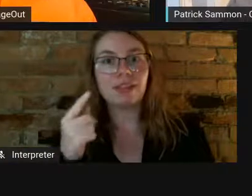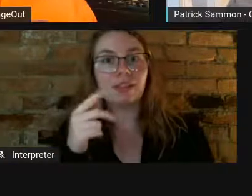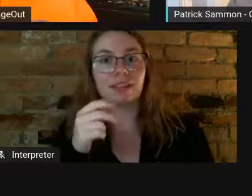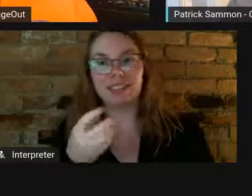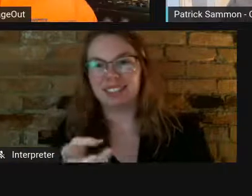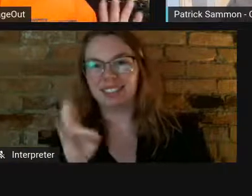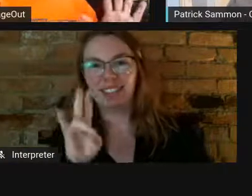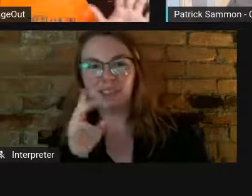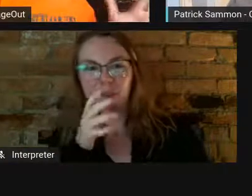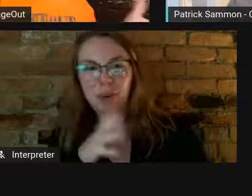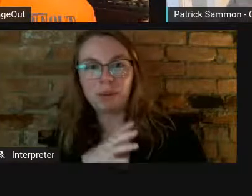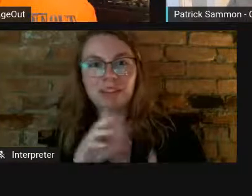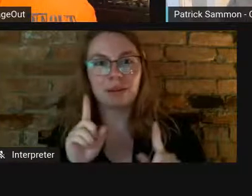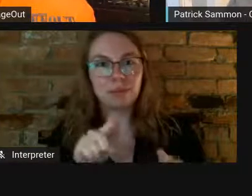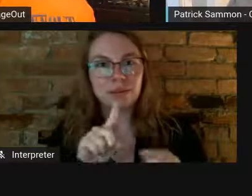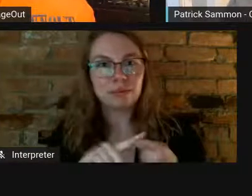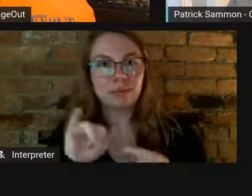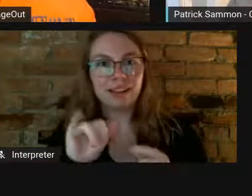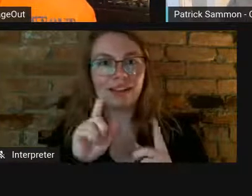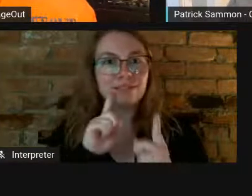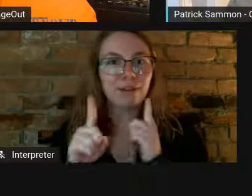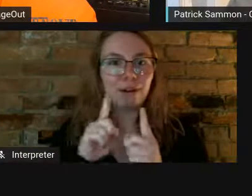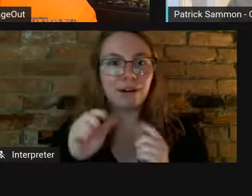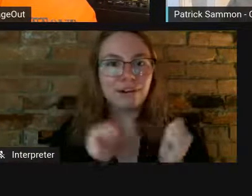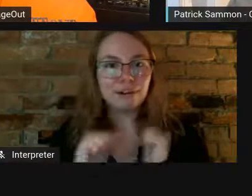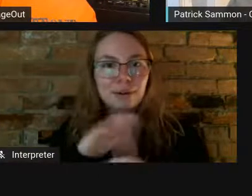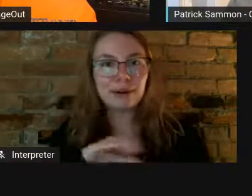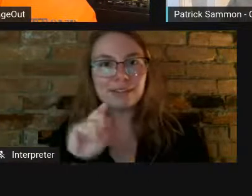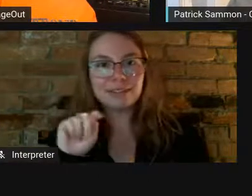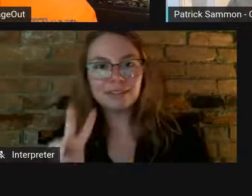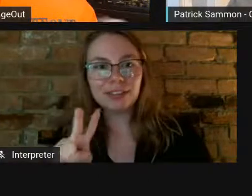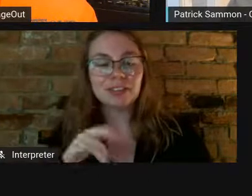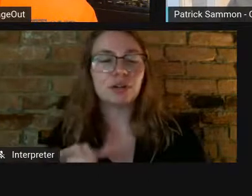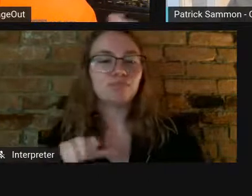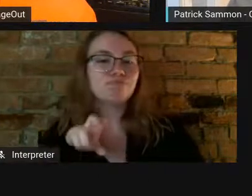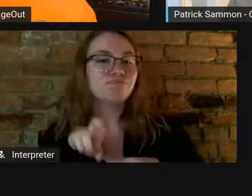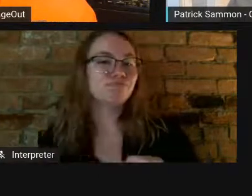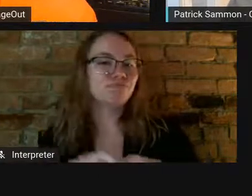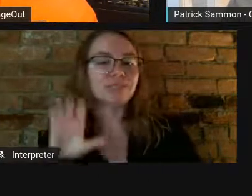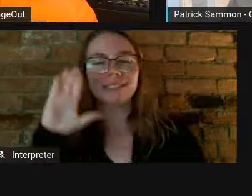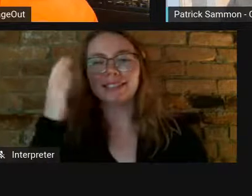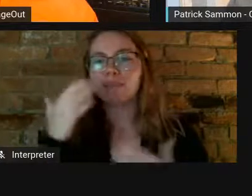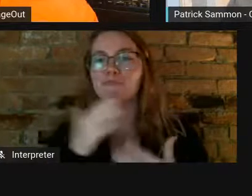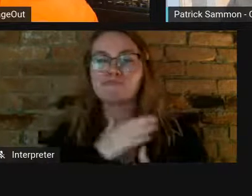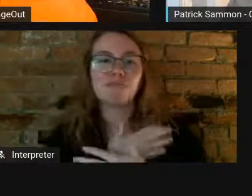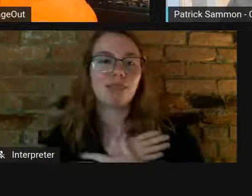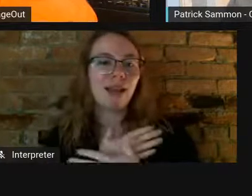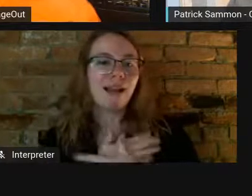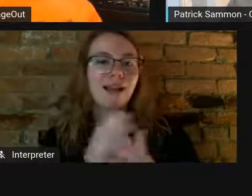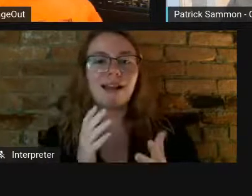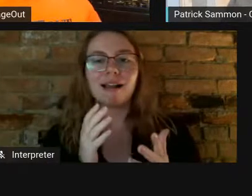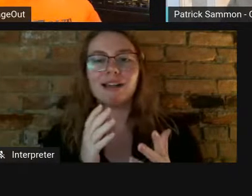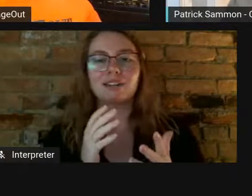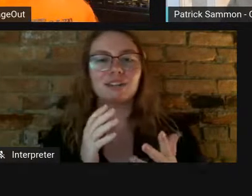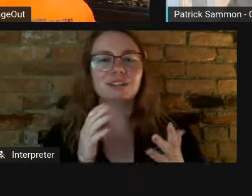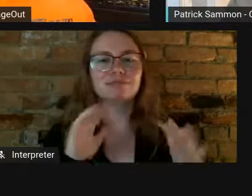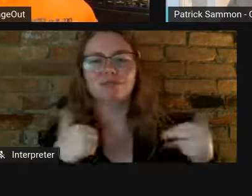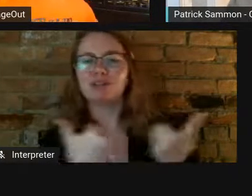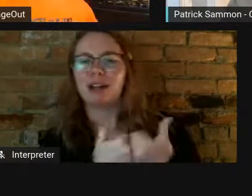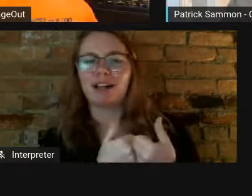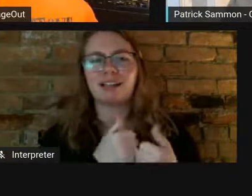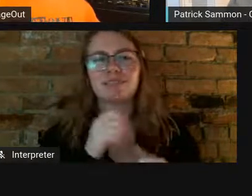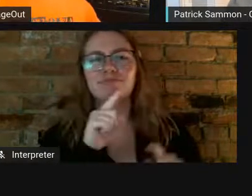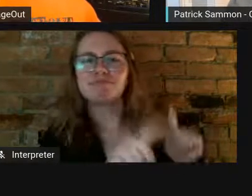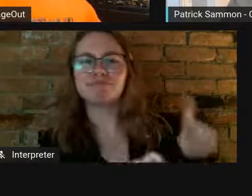and how relaxed she was on that seat and just throwing this questions and challenges to the host. I thought